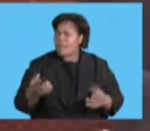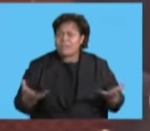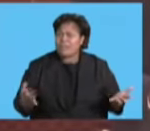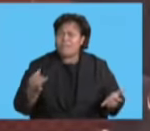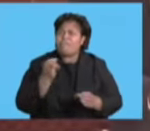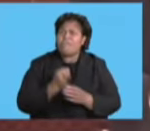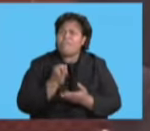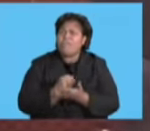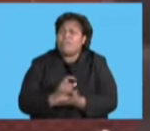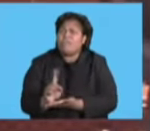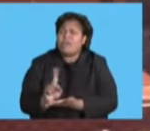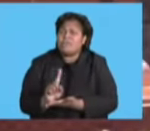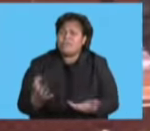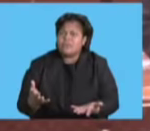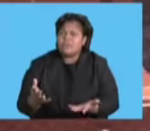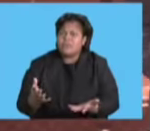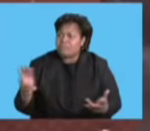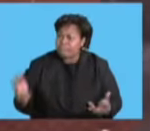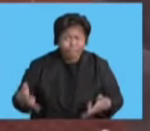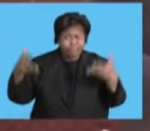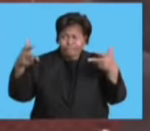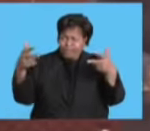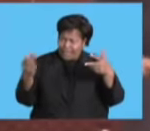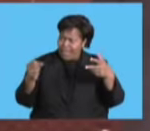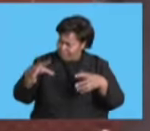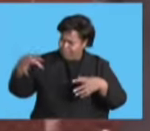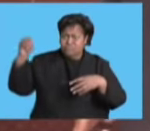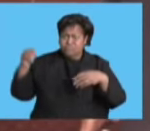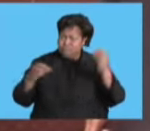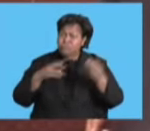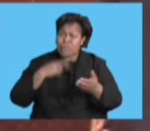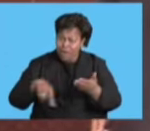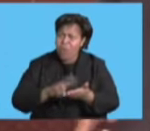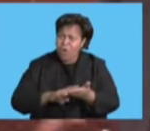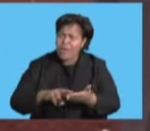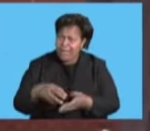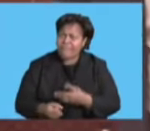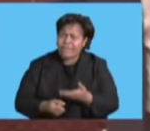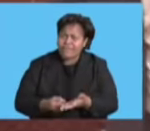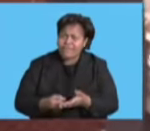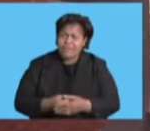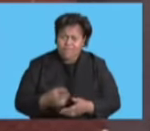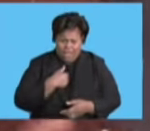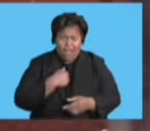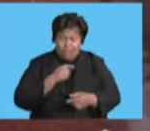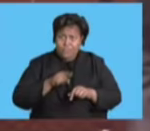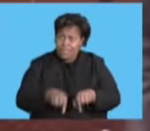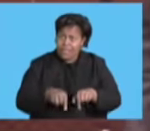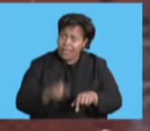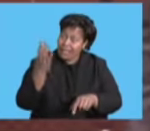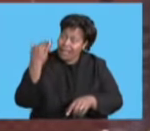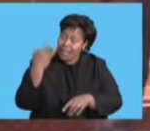video footage, and I hope the committee looked at, because he gestured. In fact, I was here, Mr. Speaker, that day. When he was